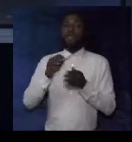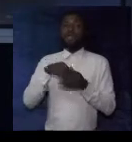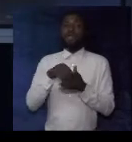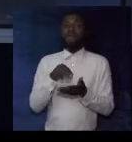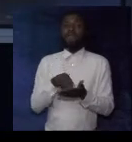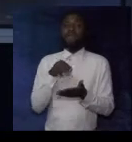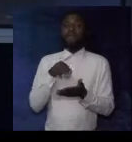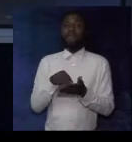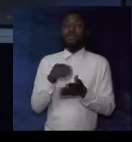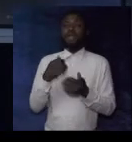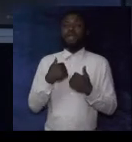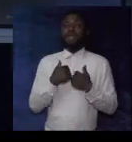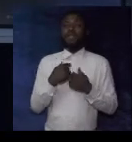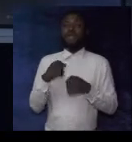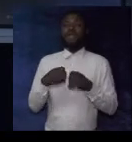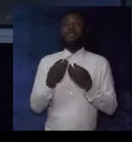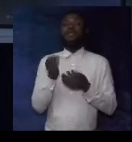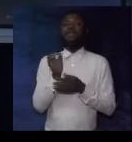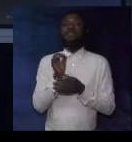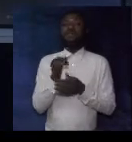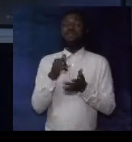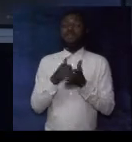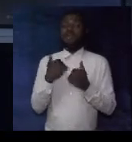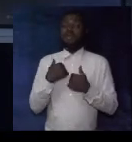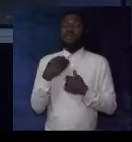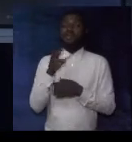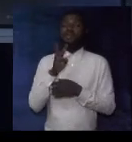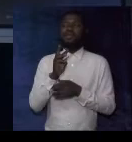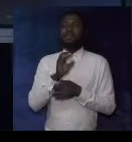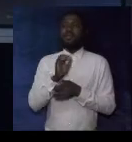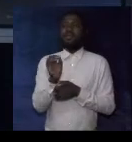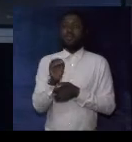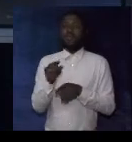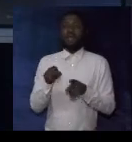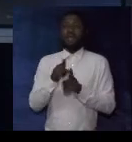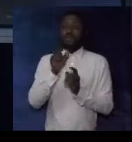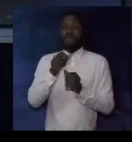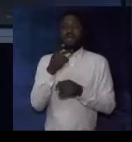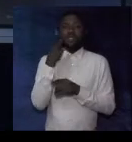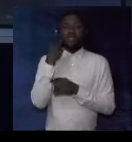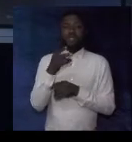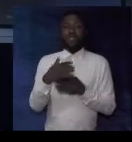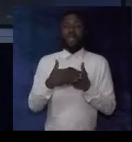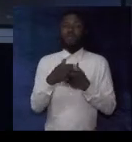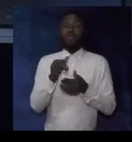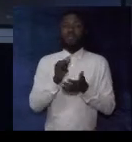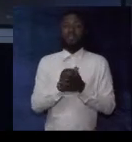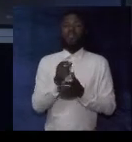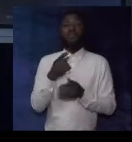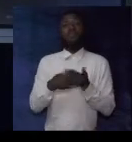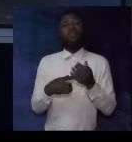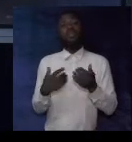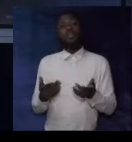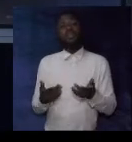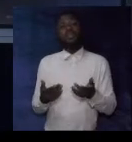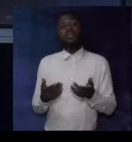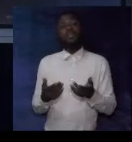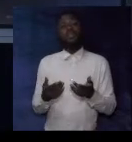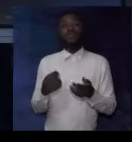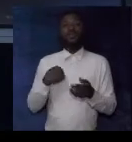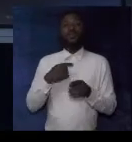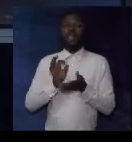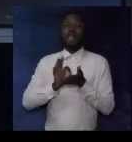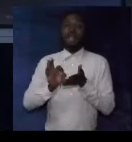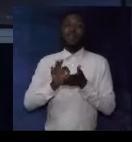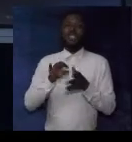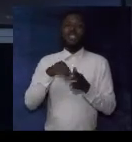count in millions. Now 1 million has how many zeros? It has 6 zeros, as you can see. But after millions, when we're done